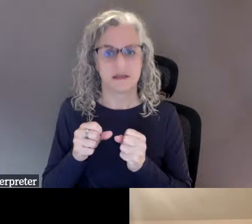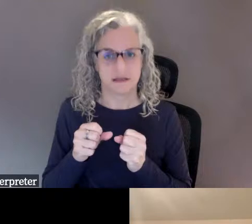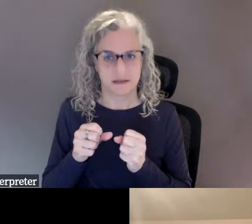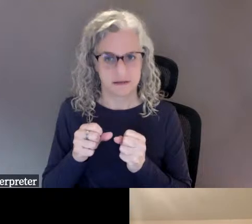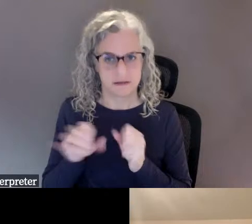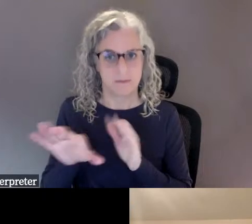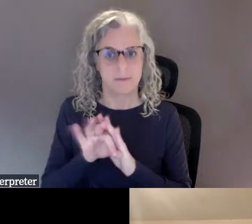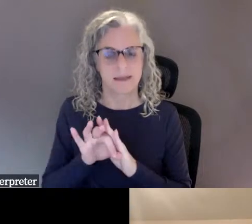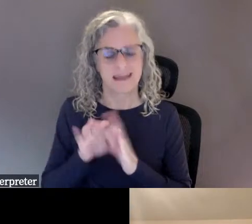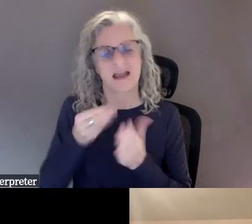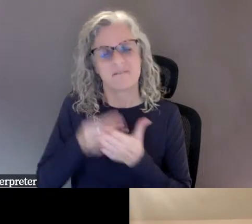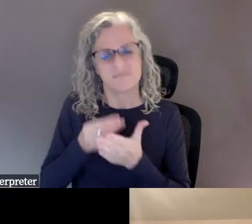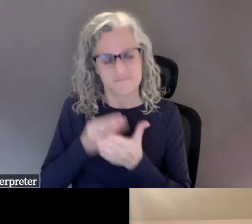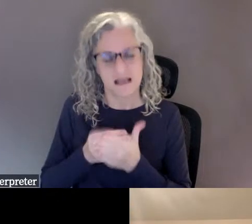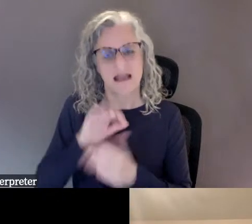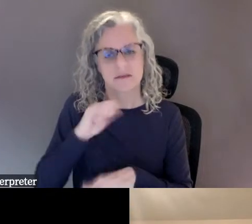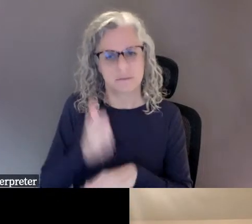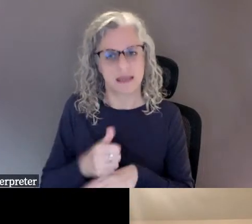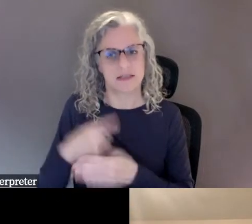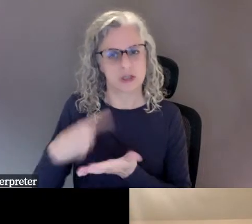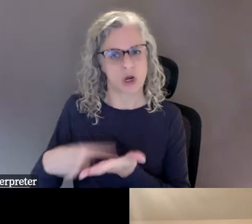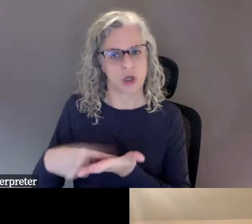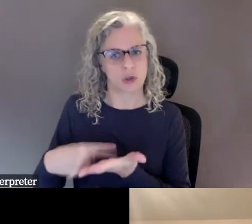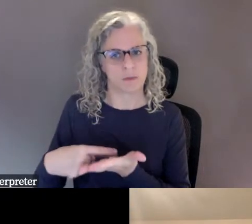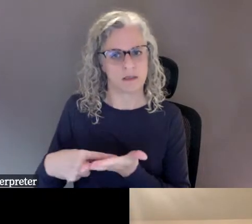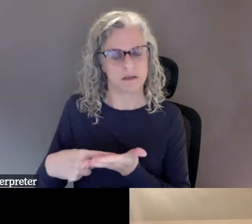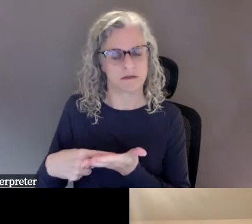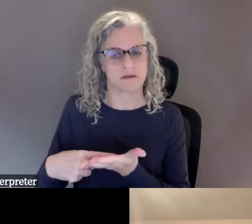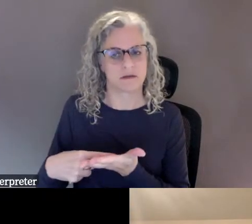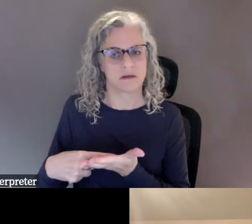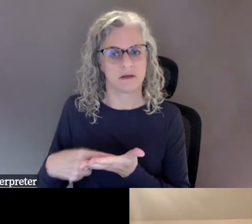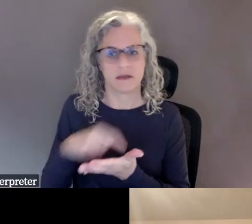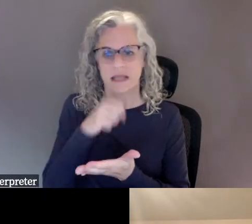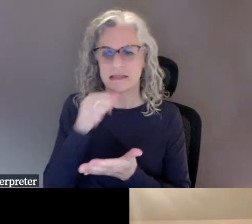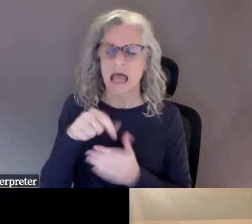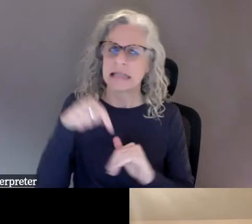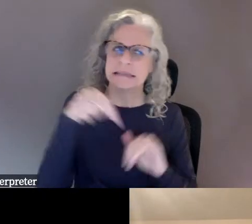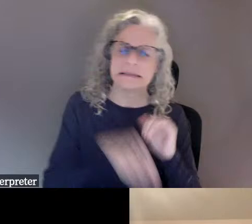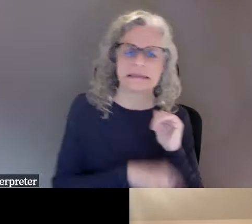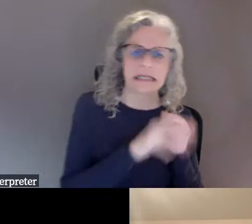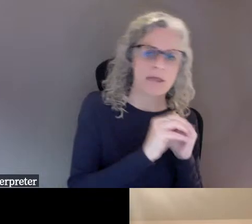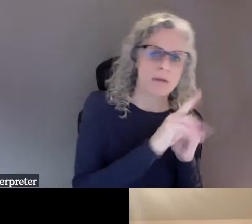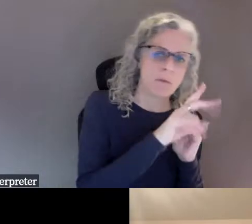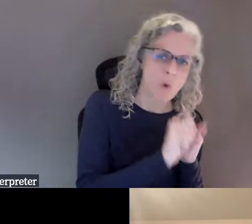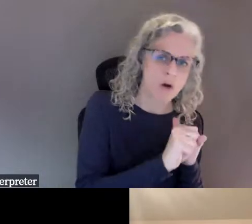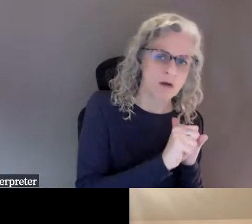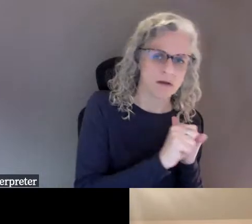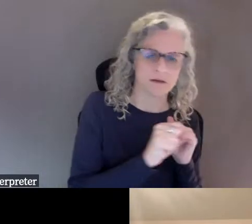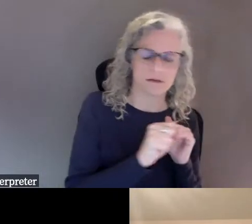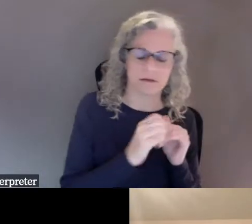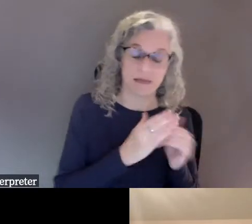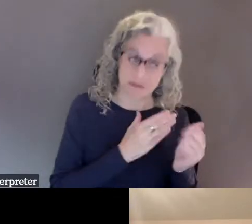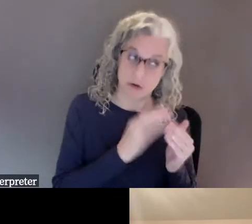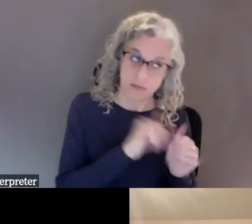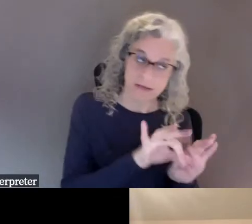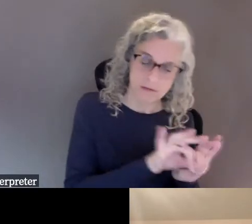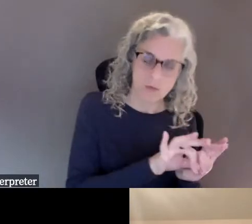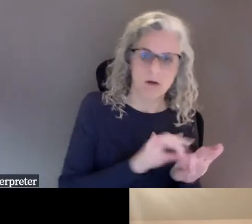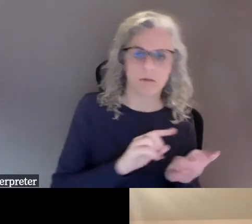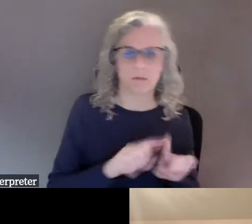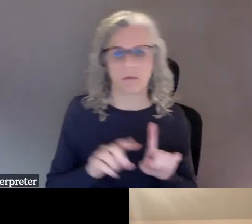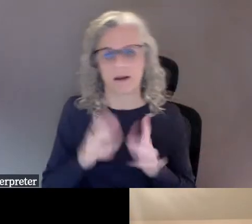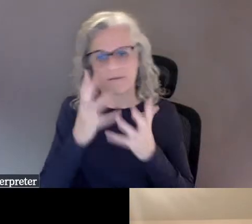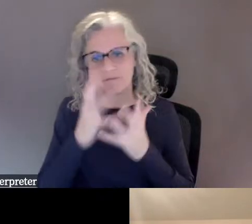finance-based argument that doesn't go too much into the morals of it, even though that's just, it's so valid, but we're unfortunately like operating within,